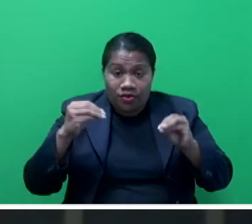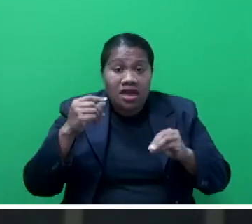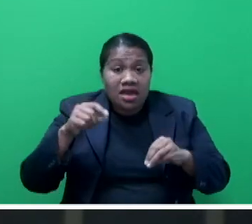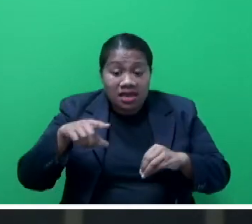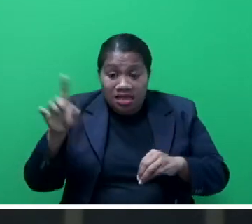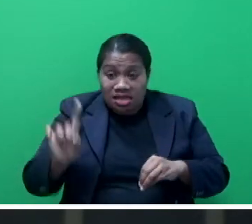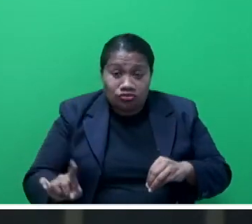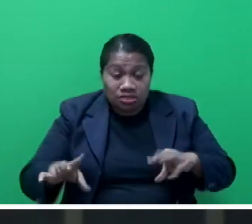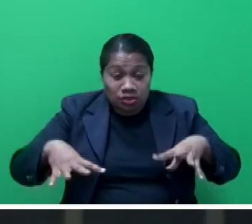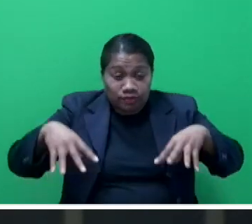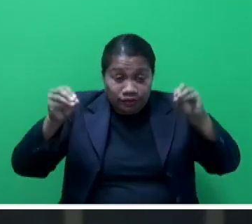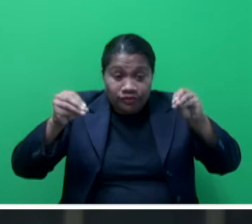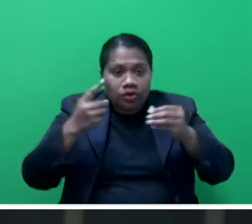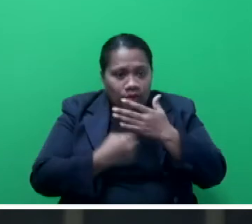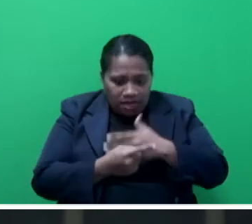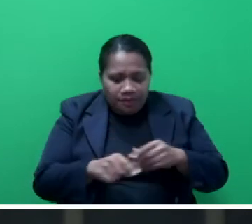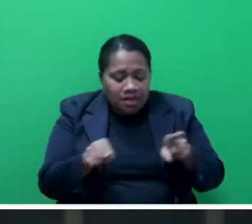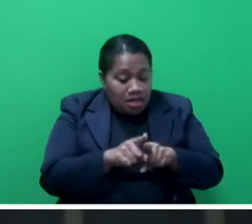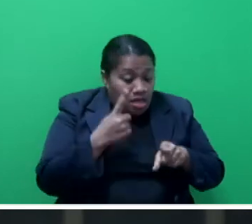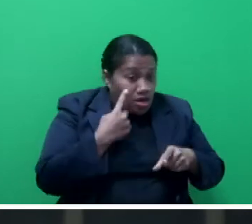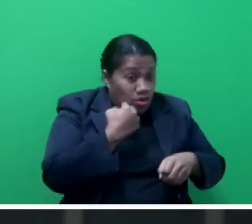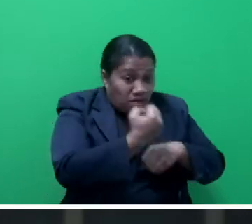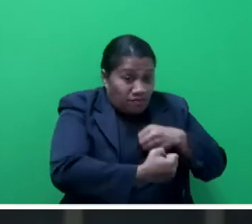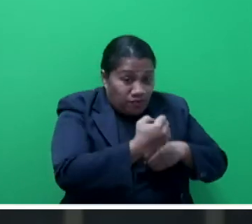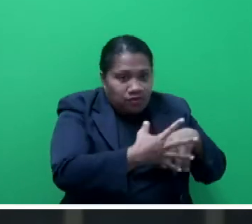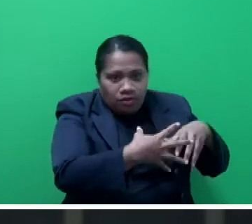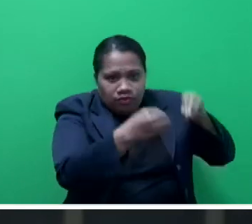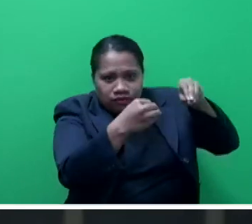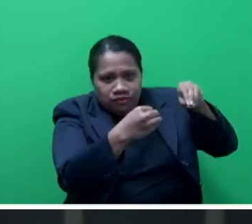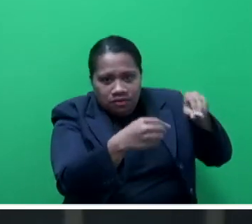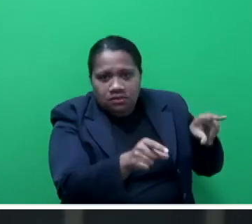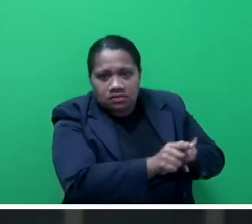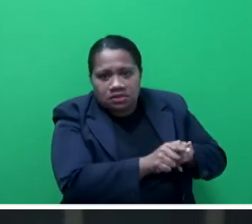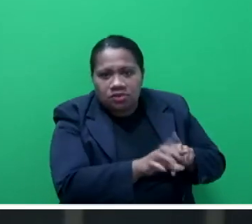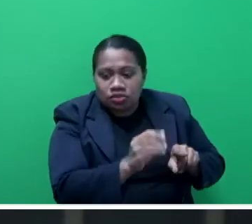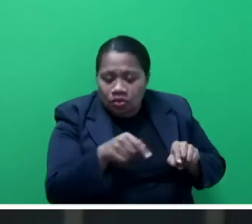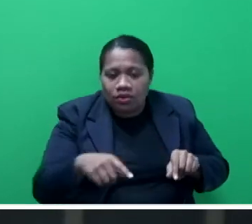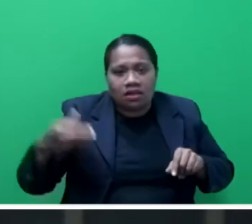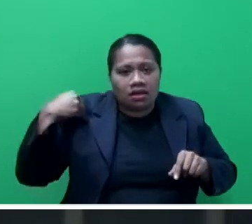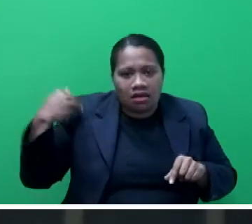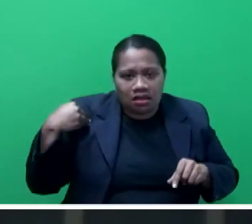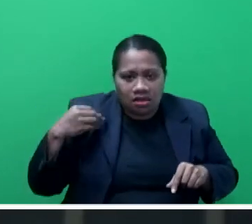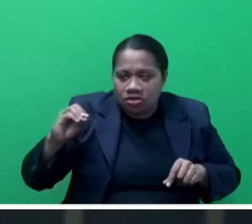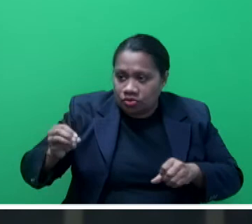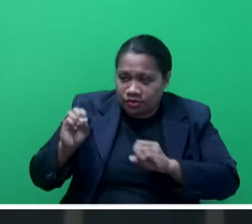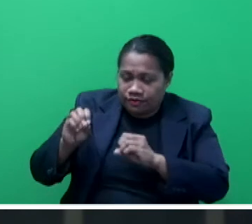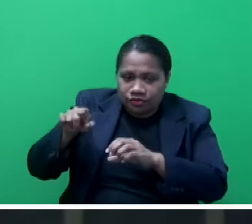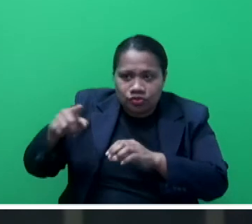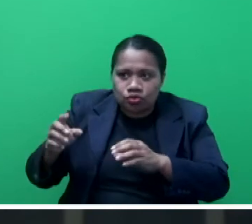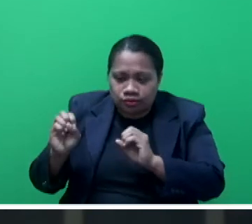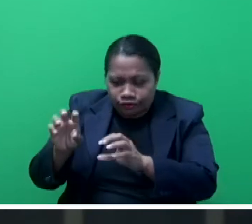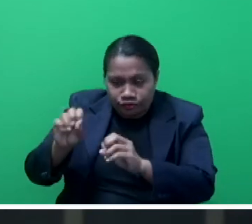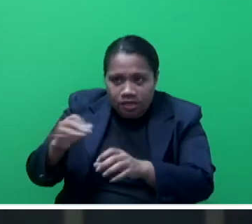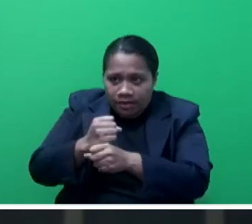Thus, water supply is disrupted. To mitigate this, standby gensets are installed to power the assets in the event of a power failure. A